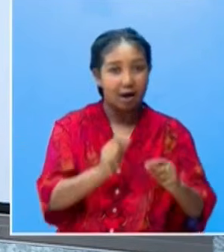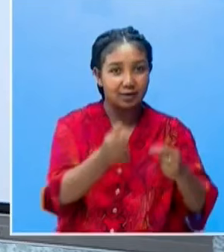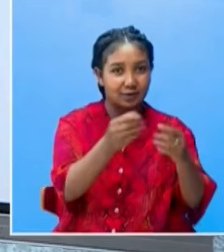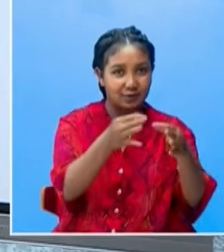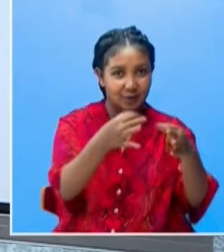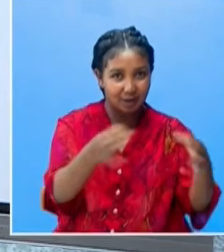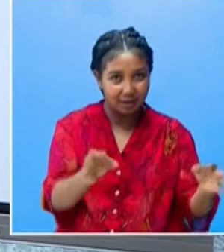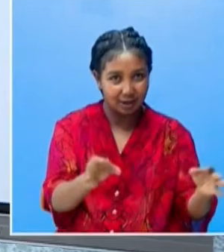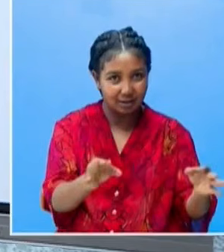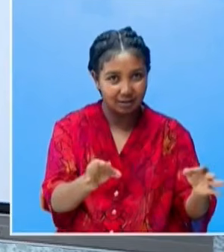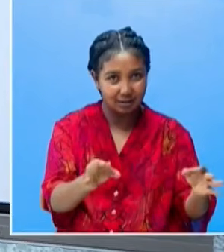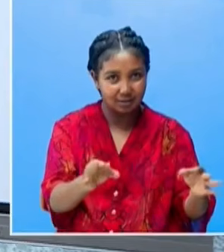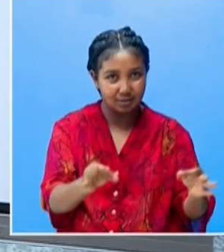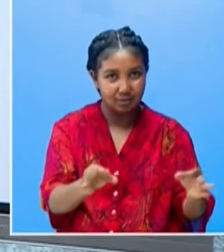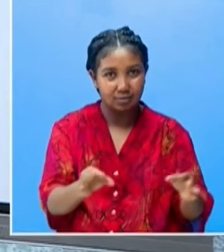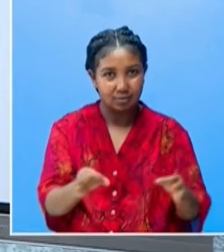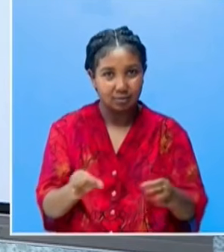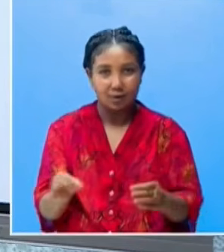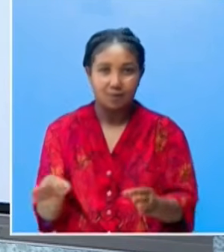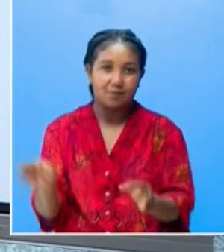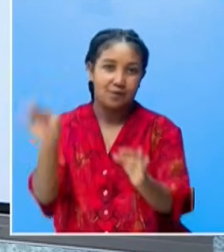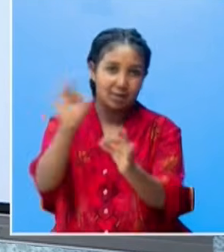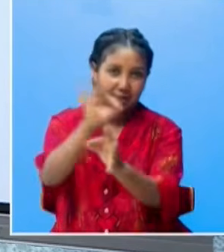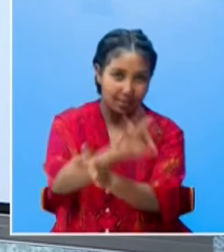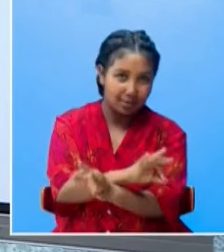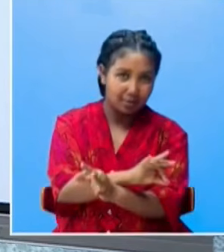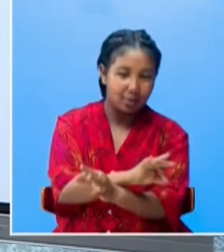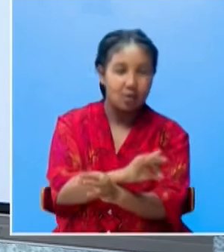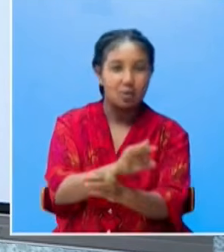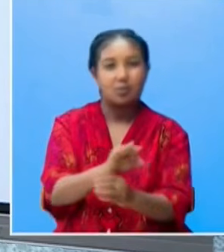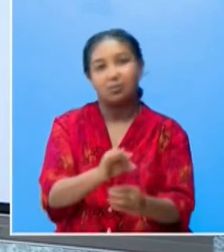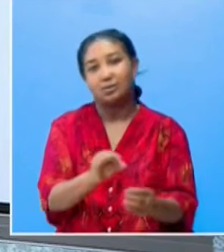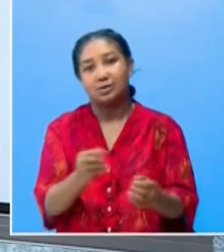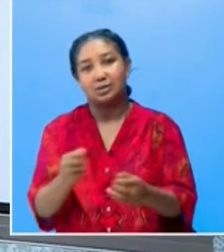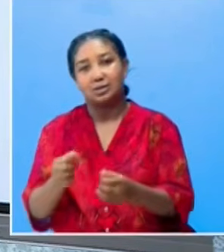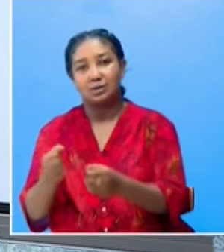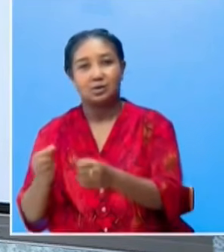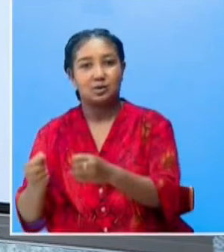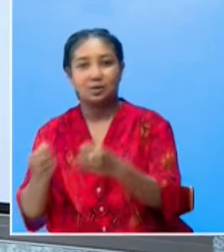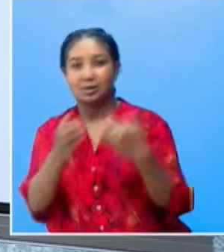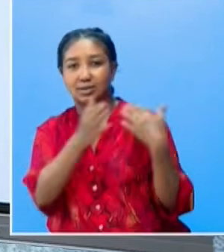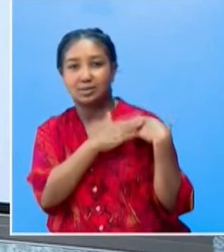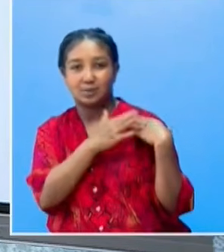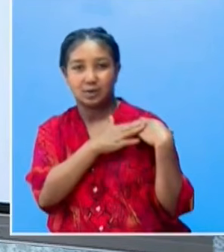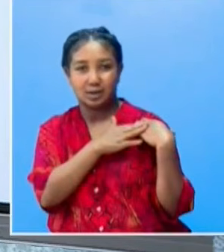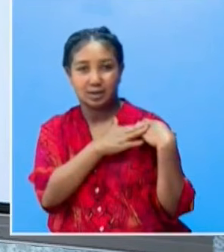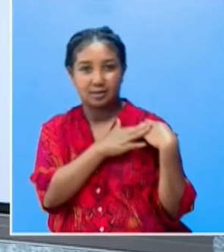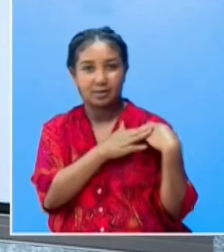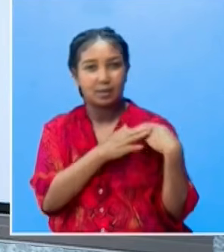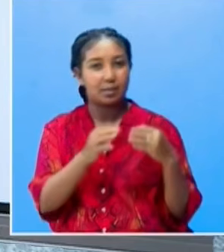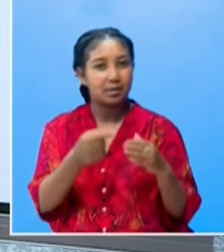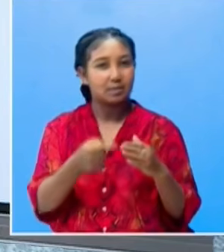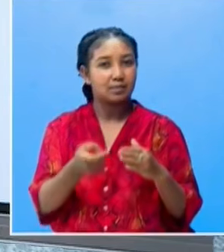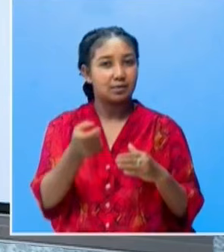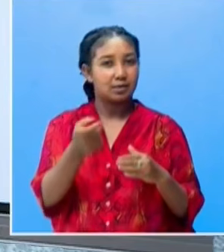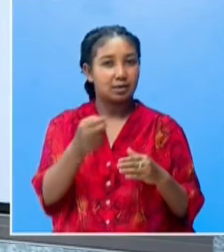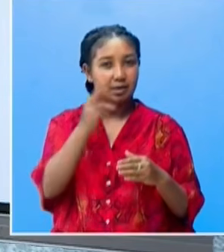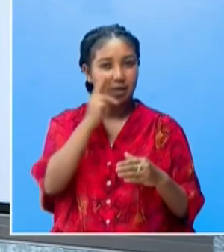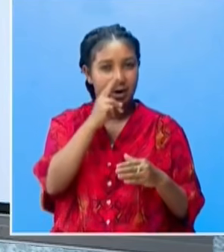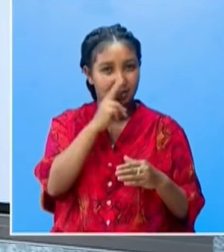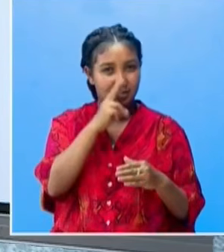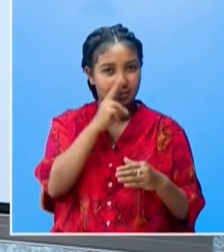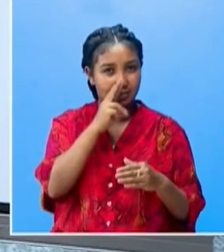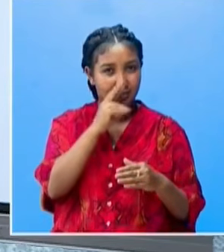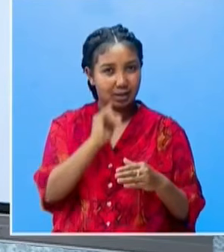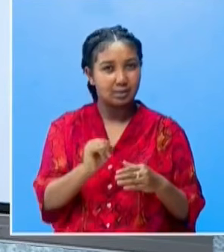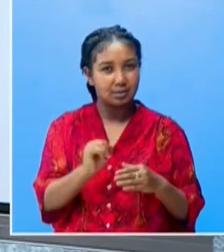as a subject here, yeah? A subject. But do you think the rat